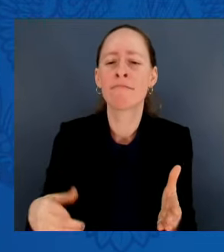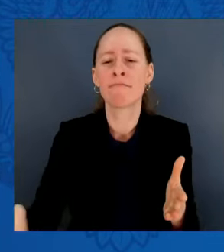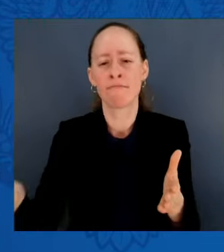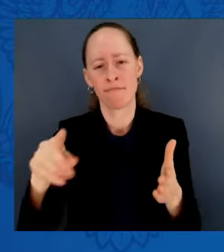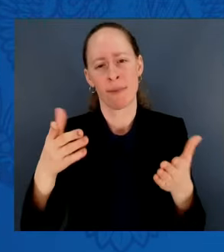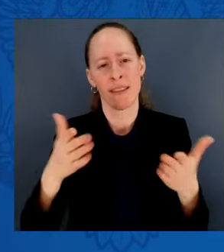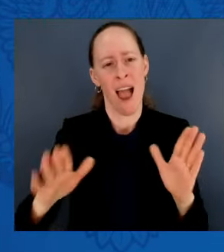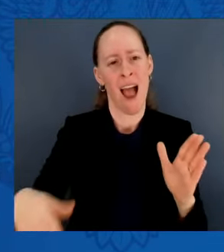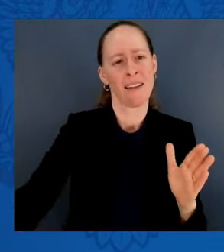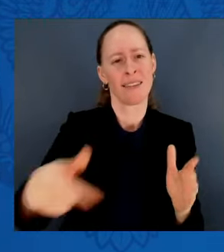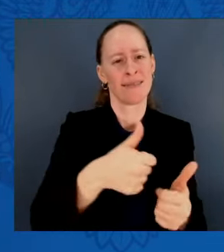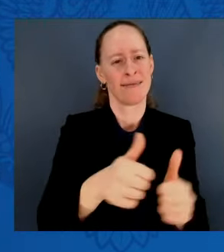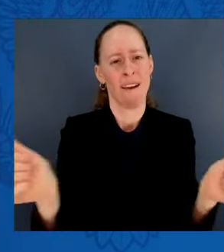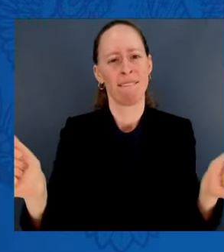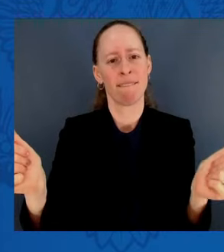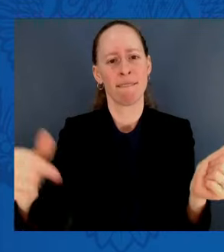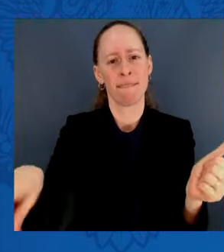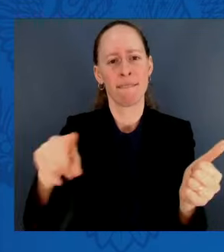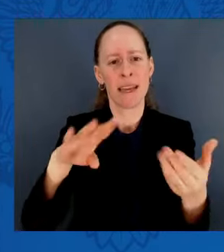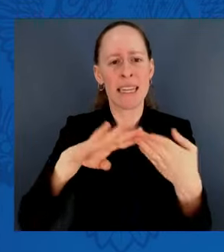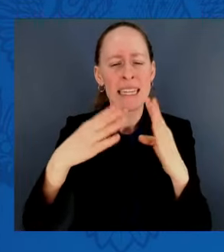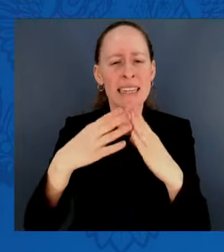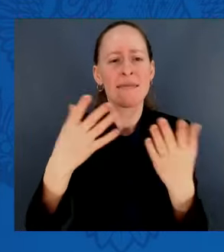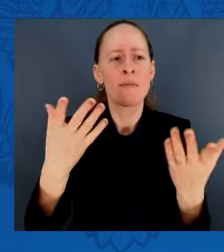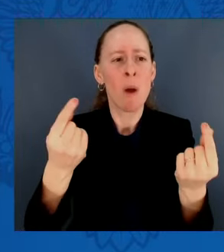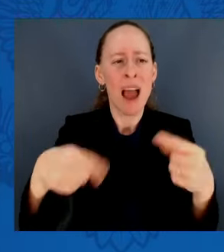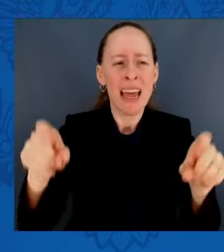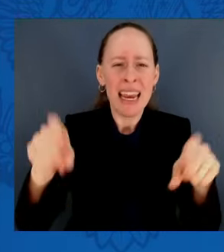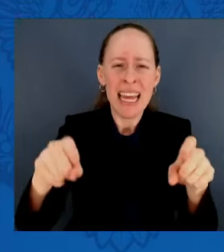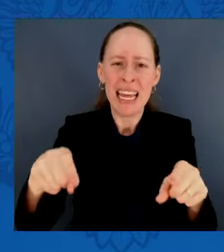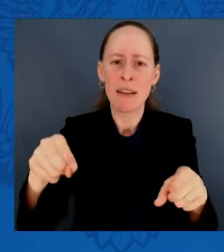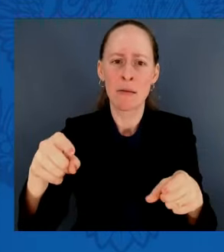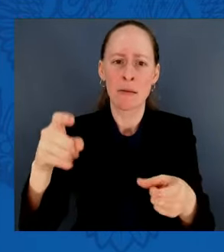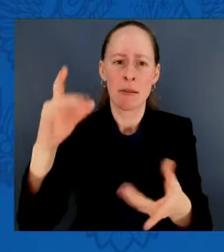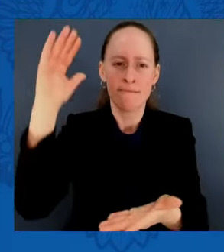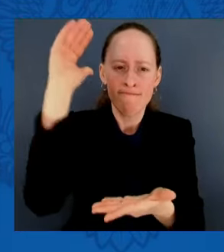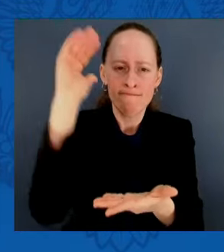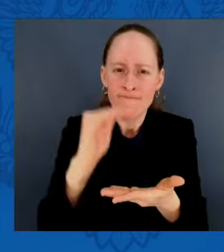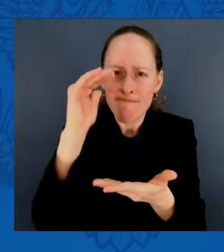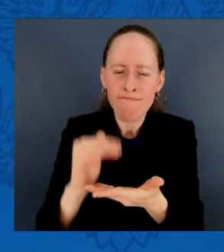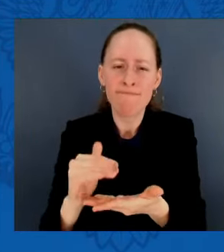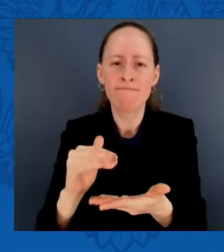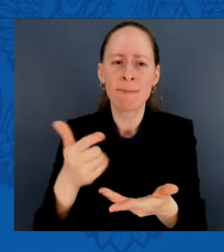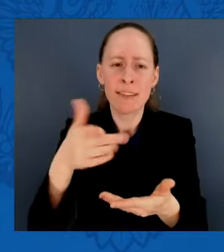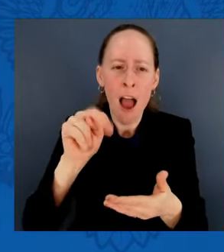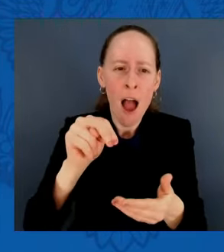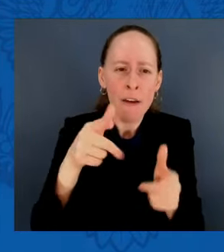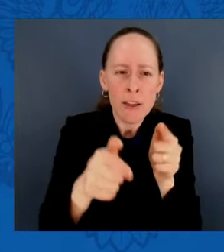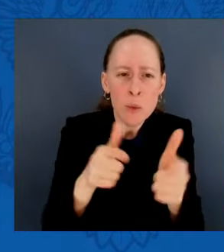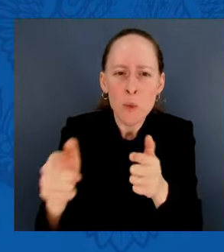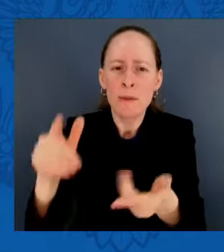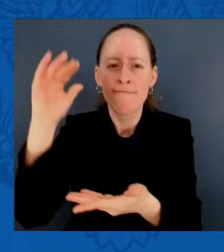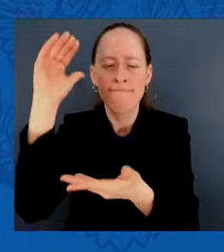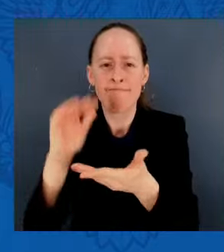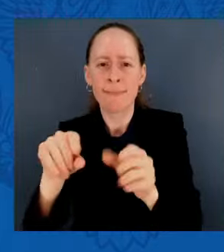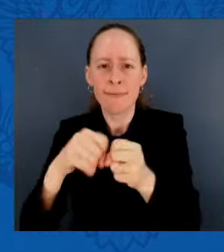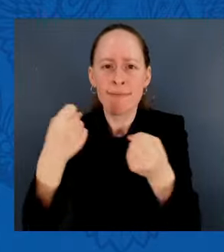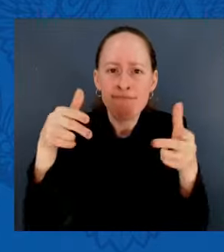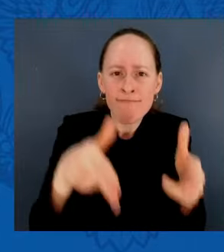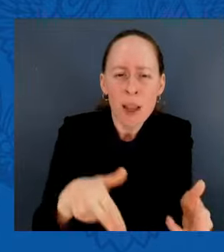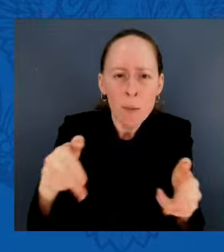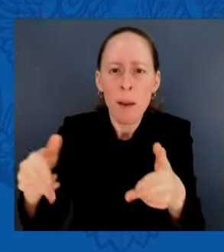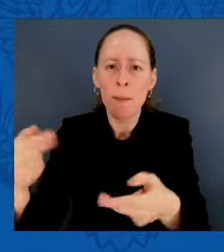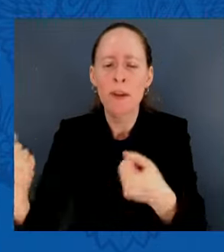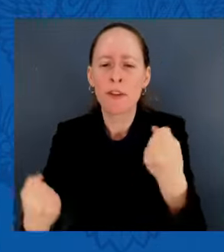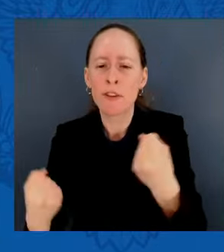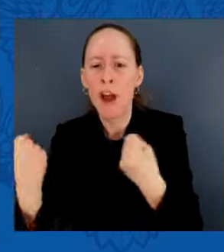carjacking. Keep building trust, as I've been doing, by taking executive action on police reform and calling for it to be